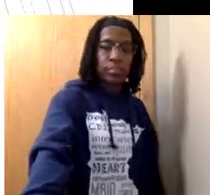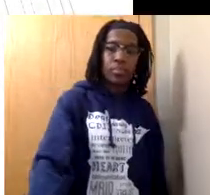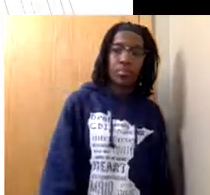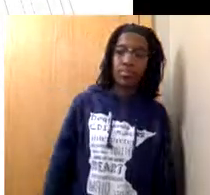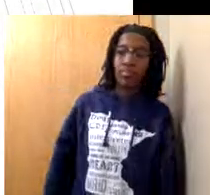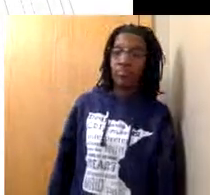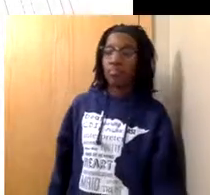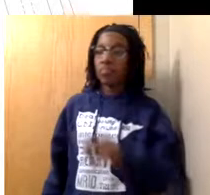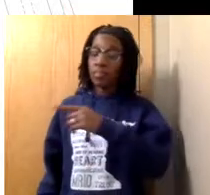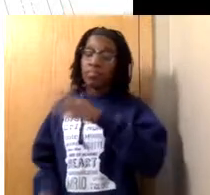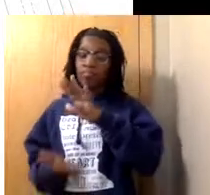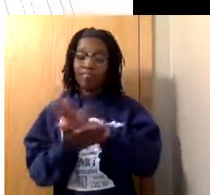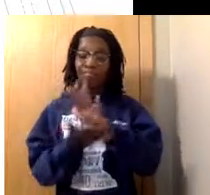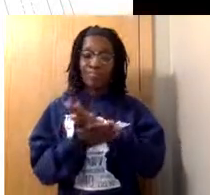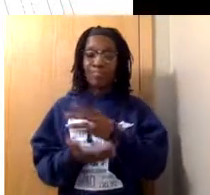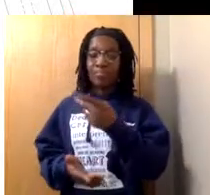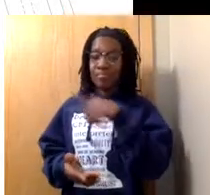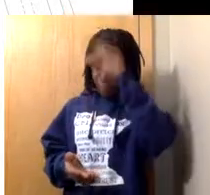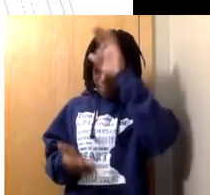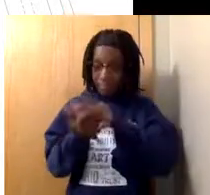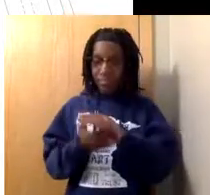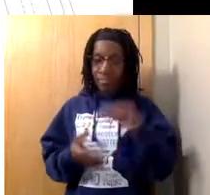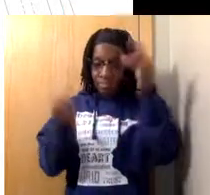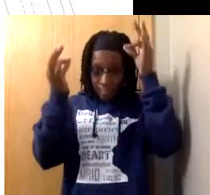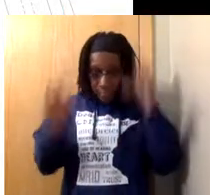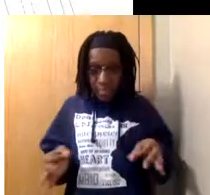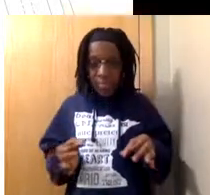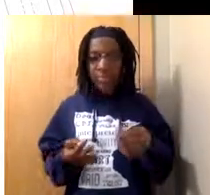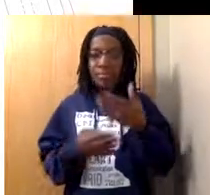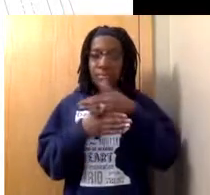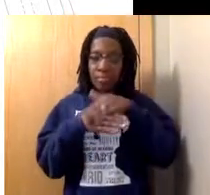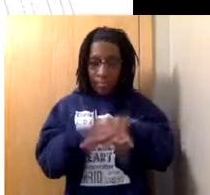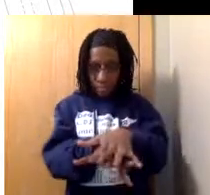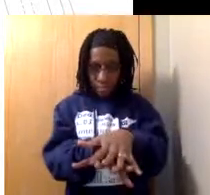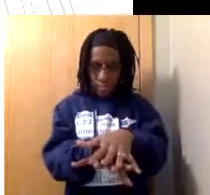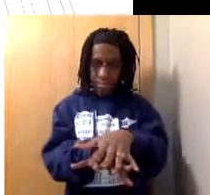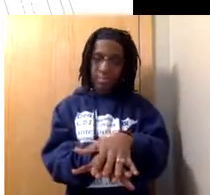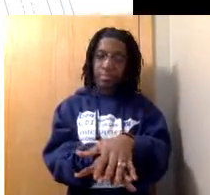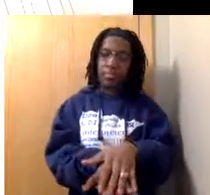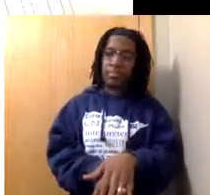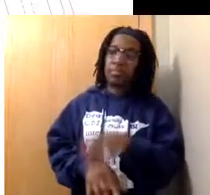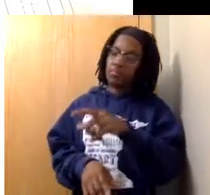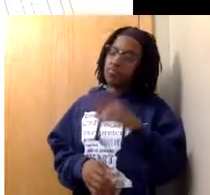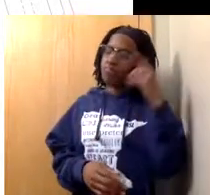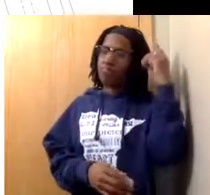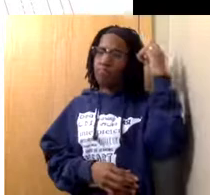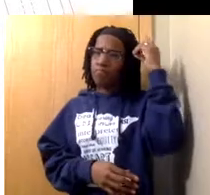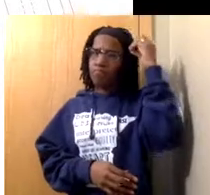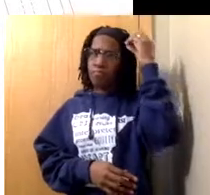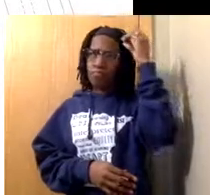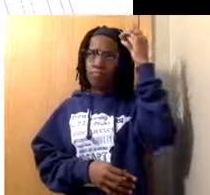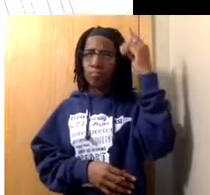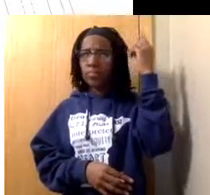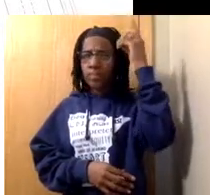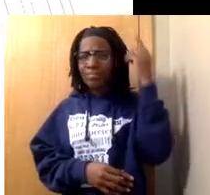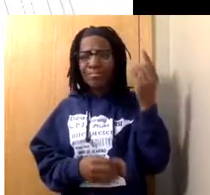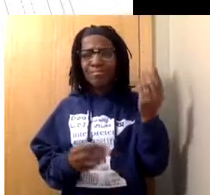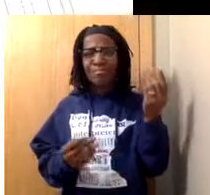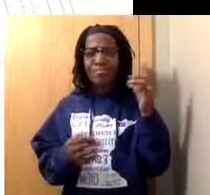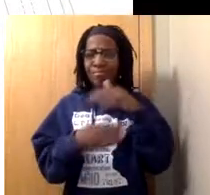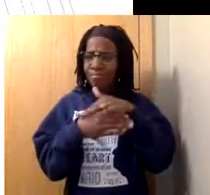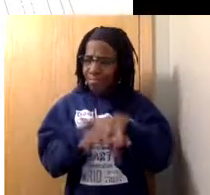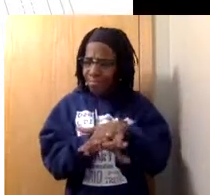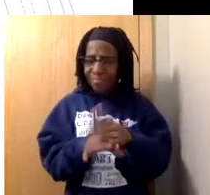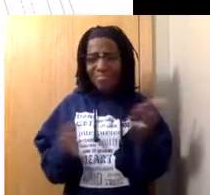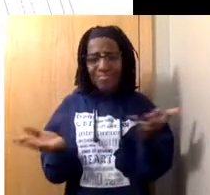The school we decide for her is mainstream. And you may be wondering, mainstream, what's